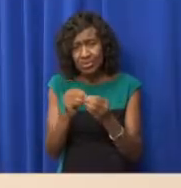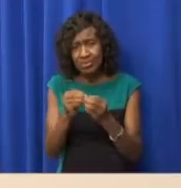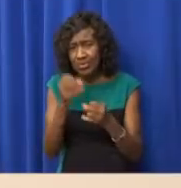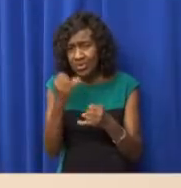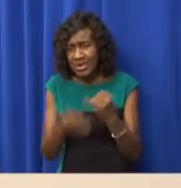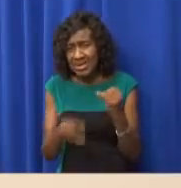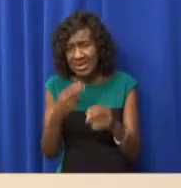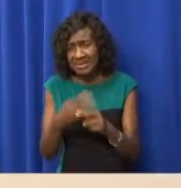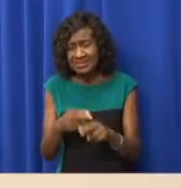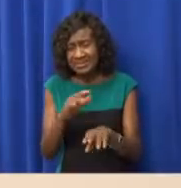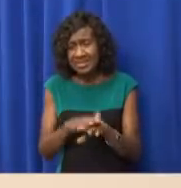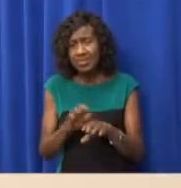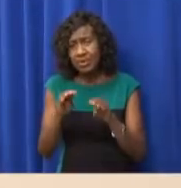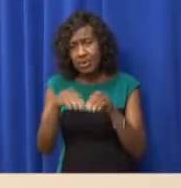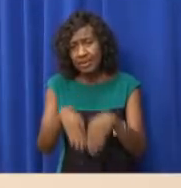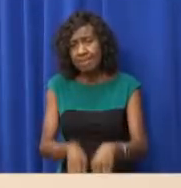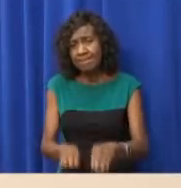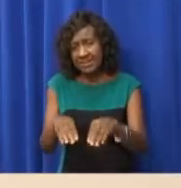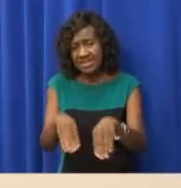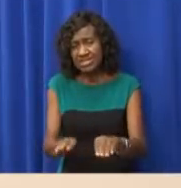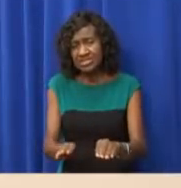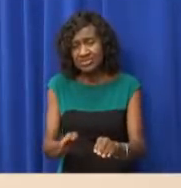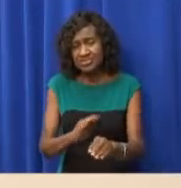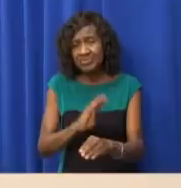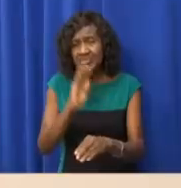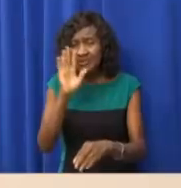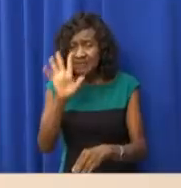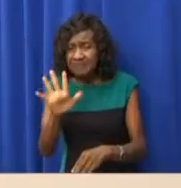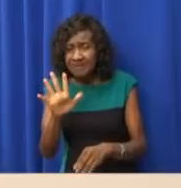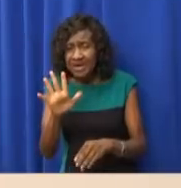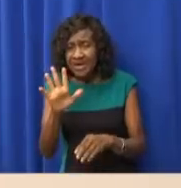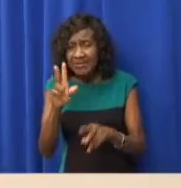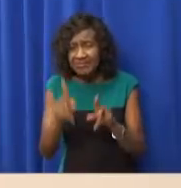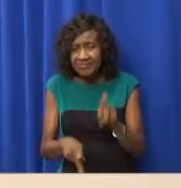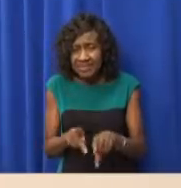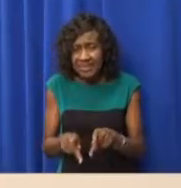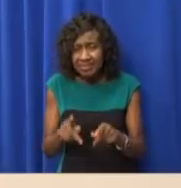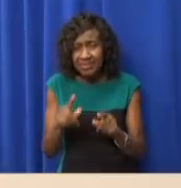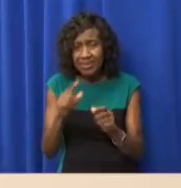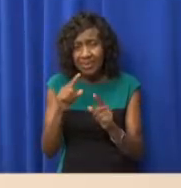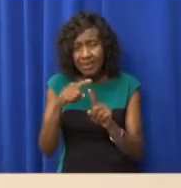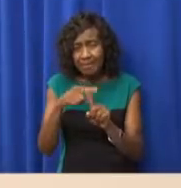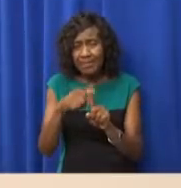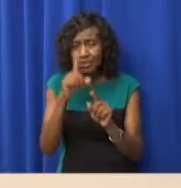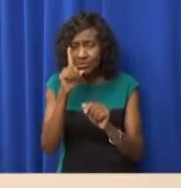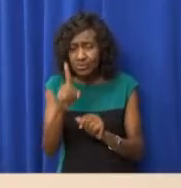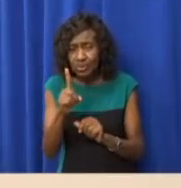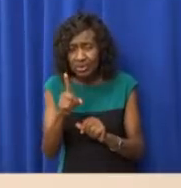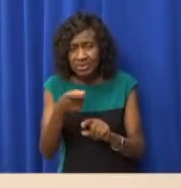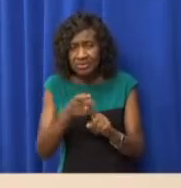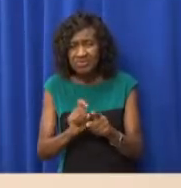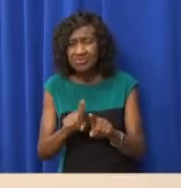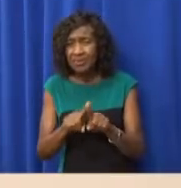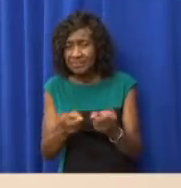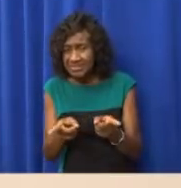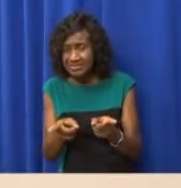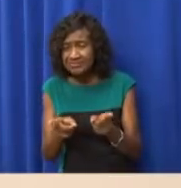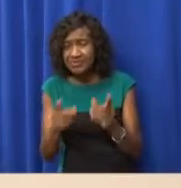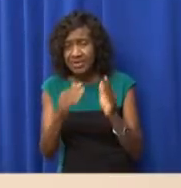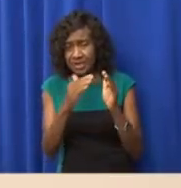So exercise folk can, 5 persons plus 1 out from different households can